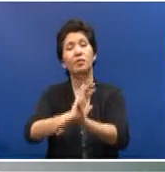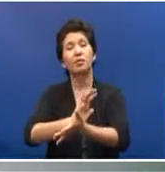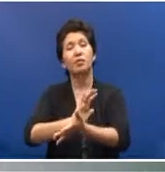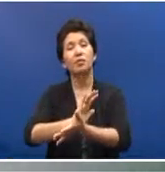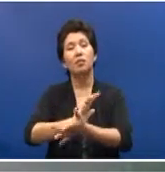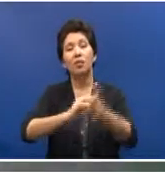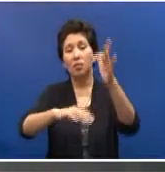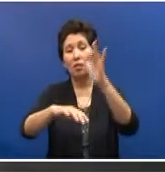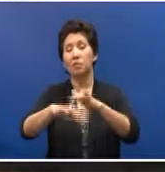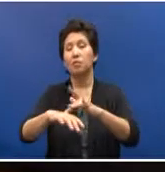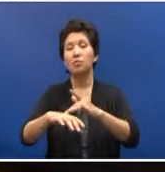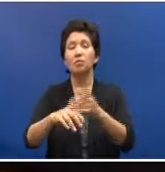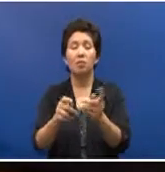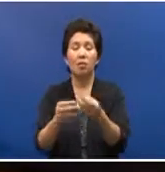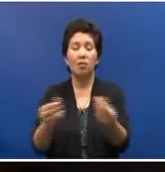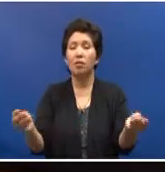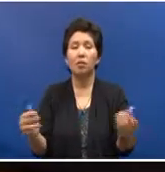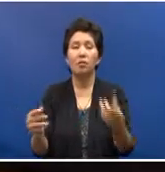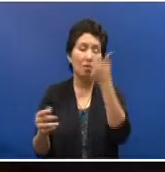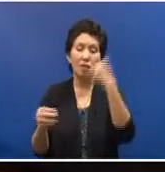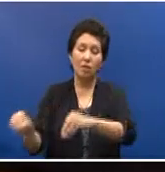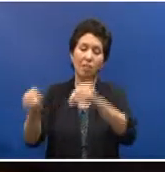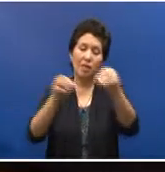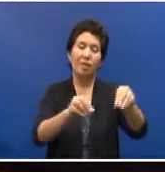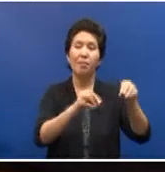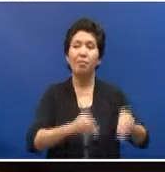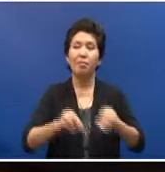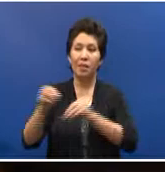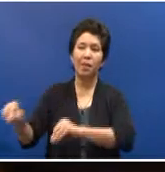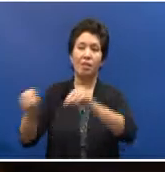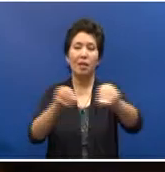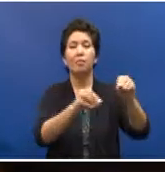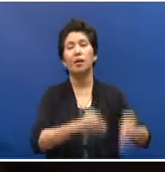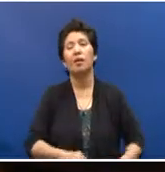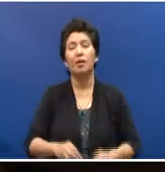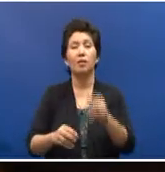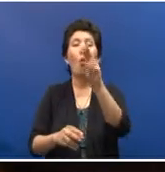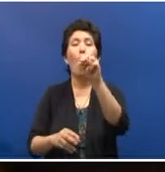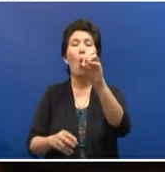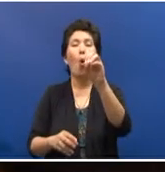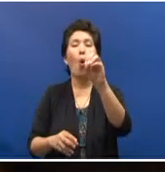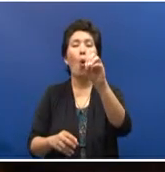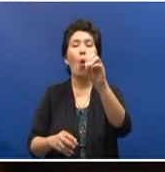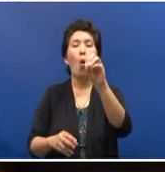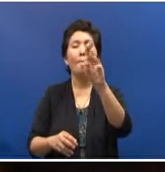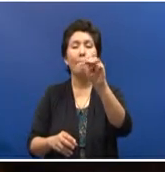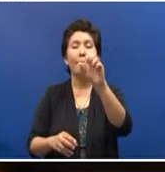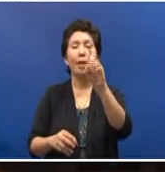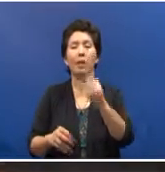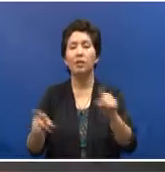too attached to any piece of land, because they have to move from one place to another place. And then the second one,